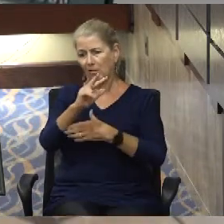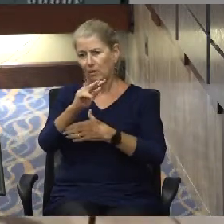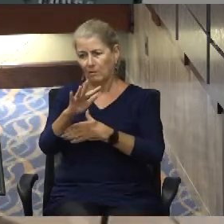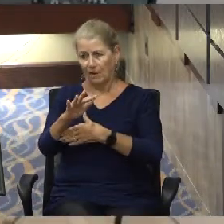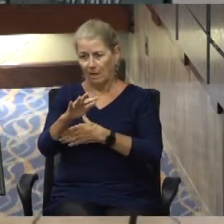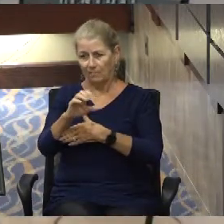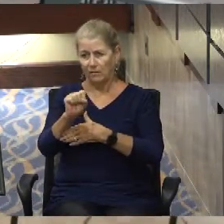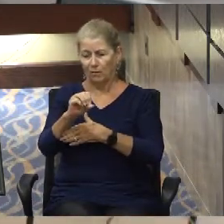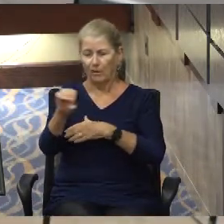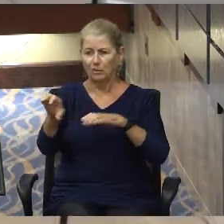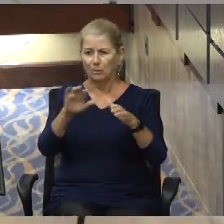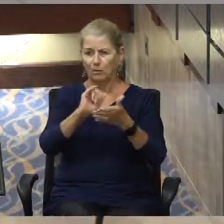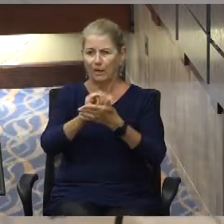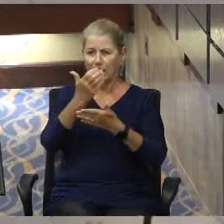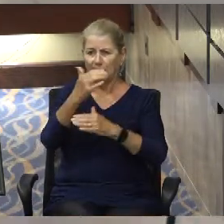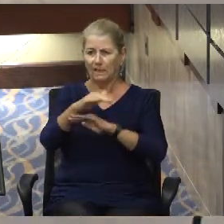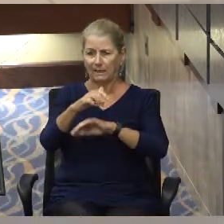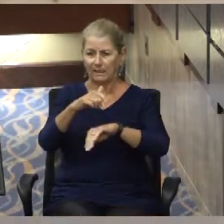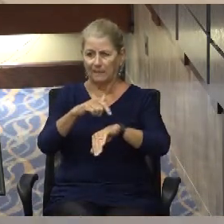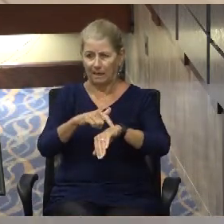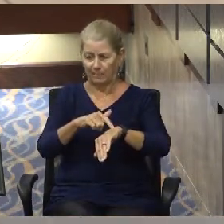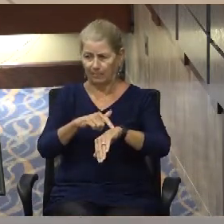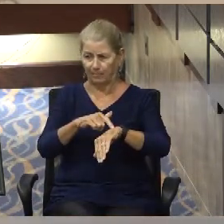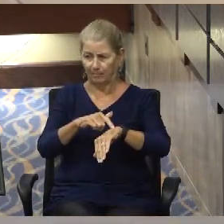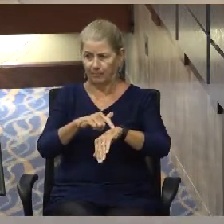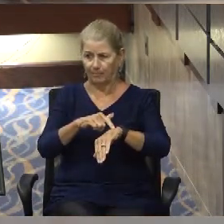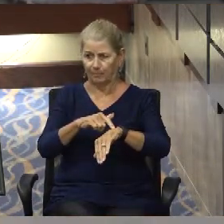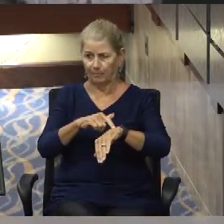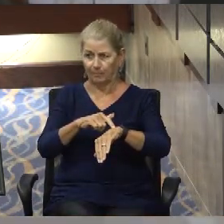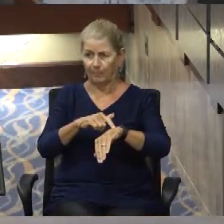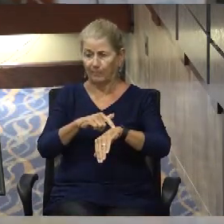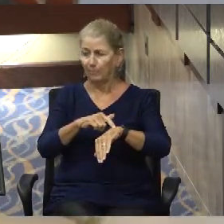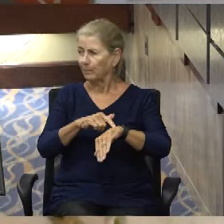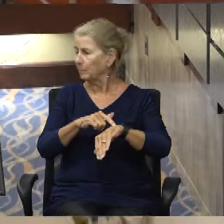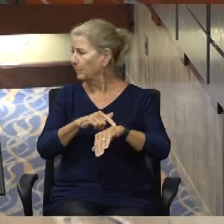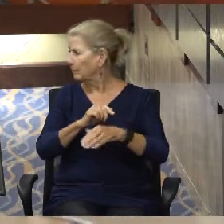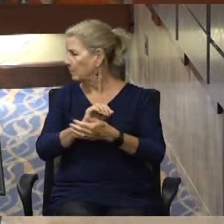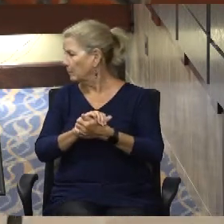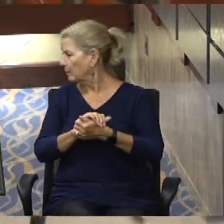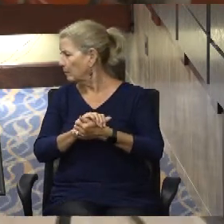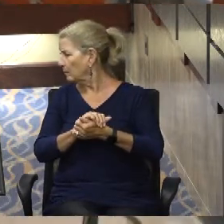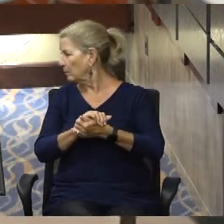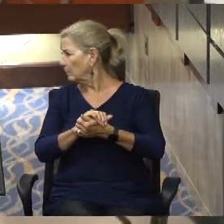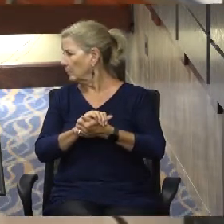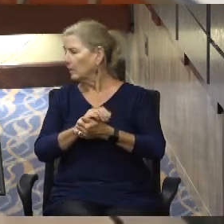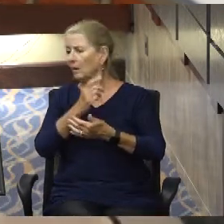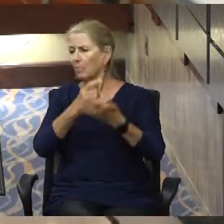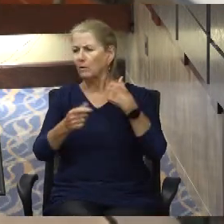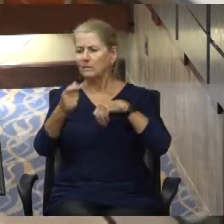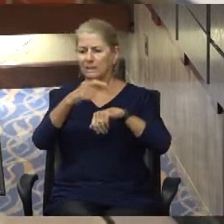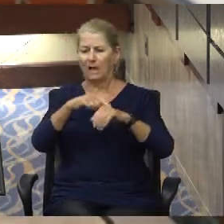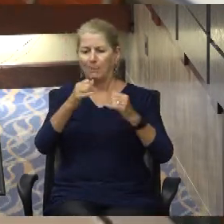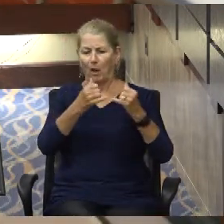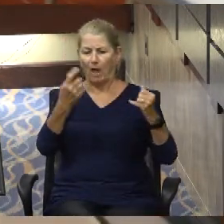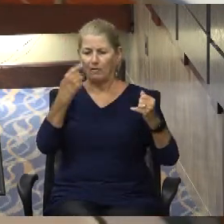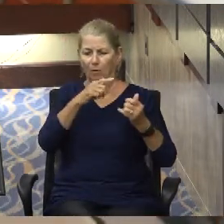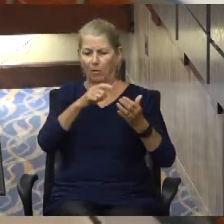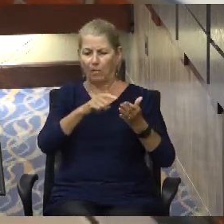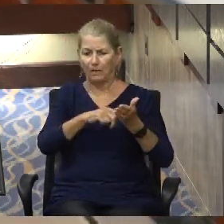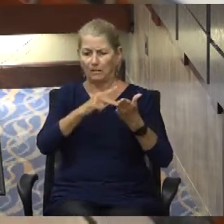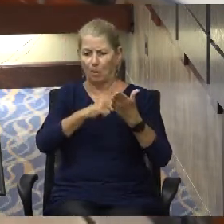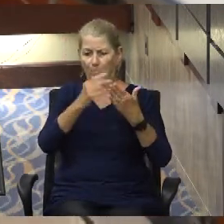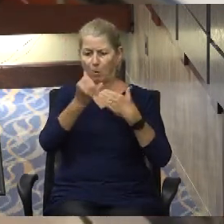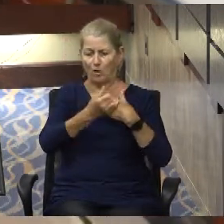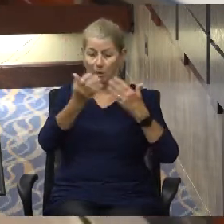So here we go, driving over the bridge. Amy, what do you anticipate as a timeline for this project being finished?